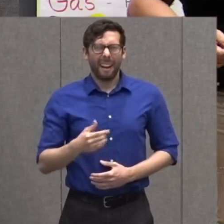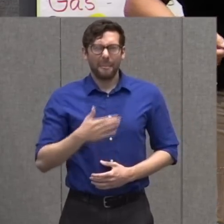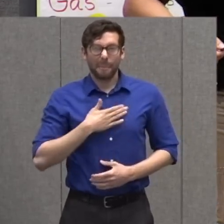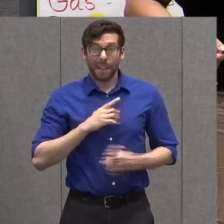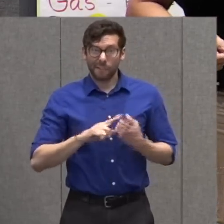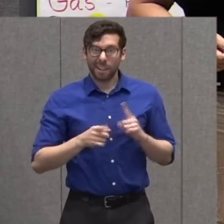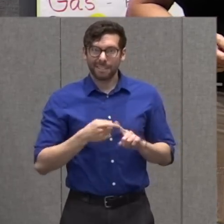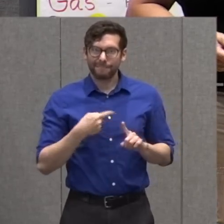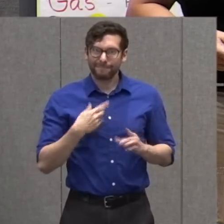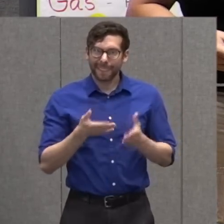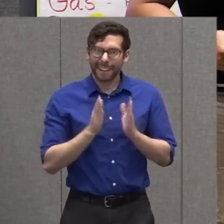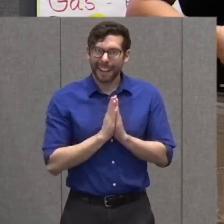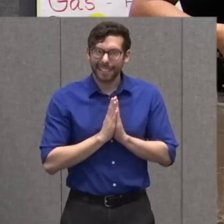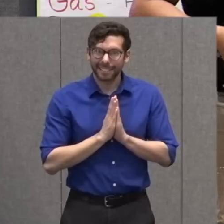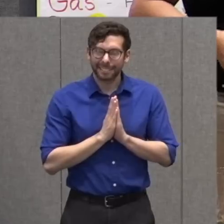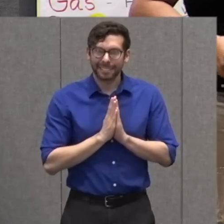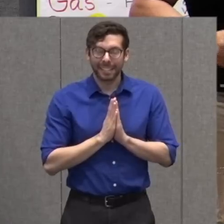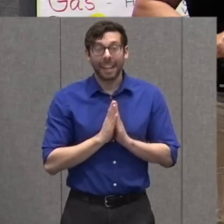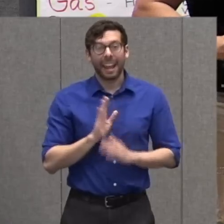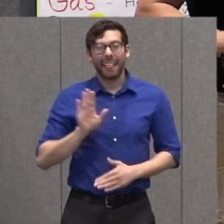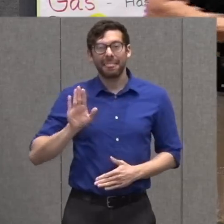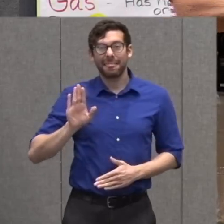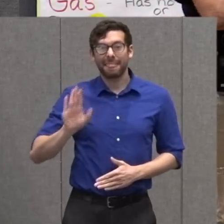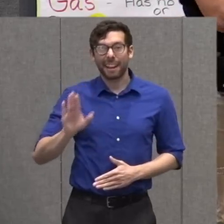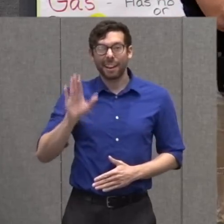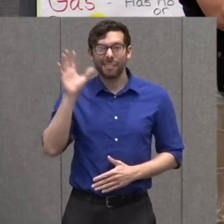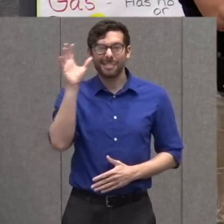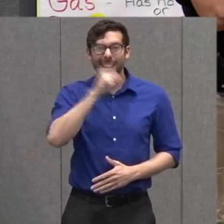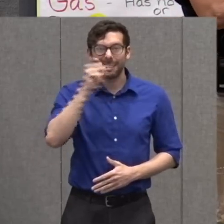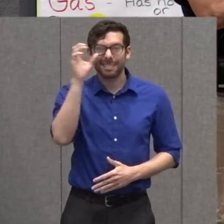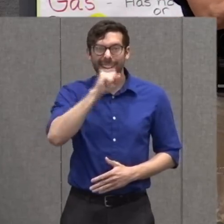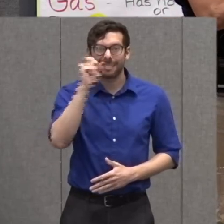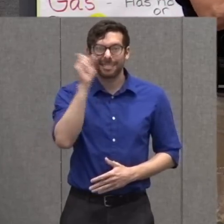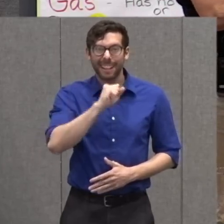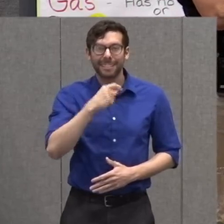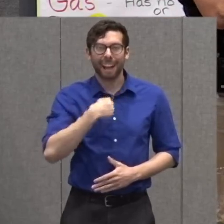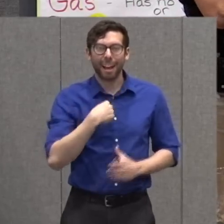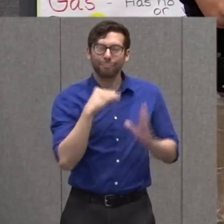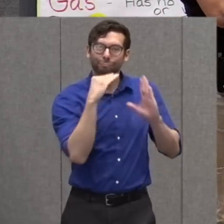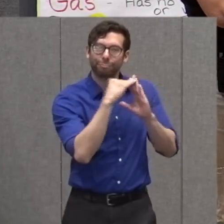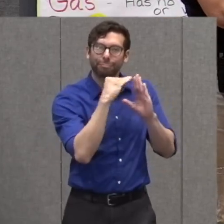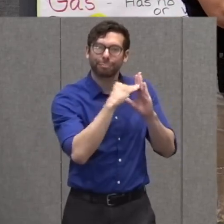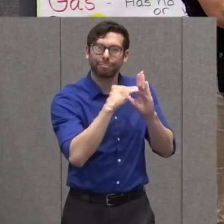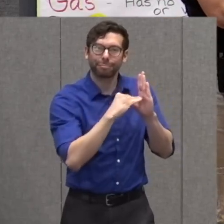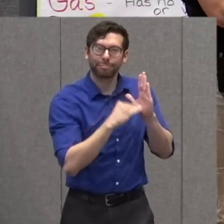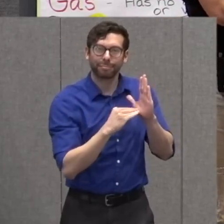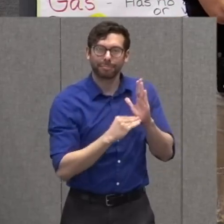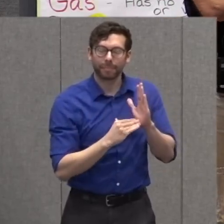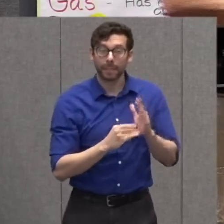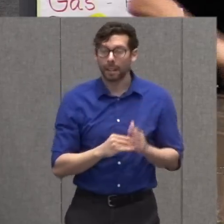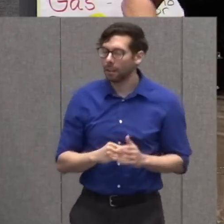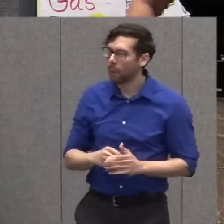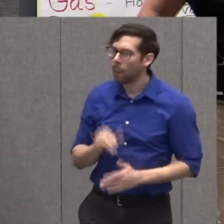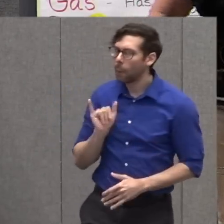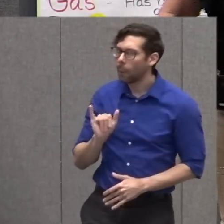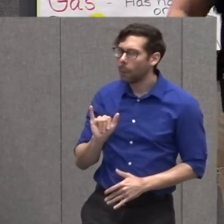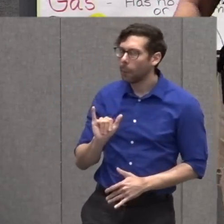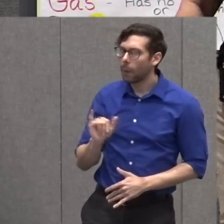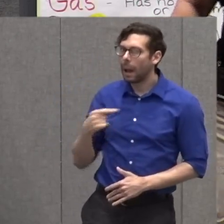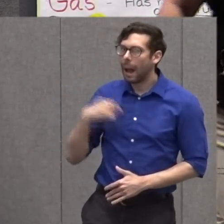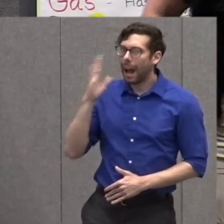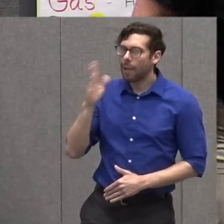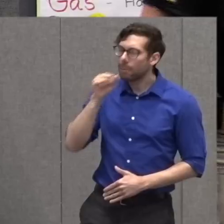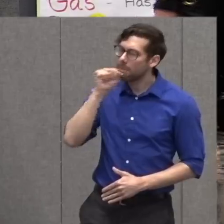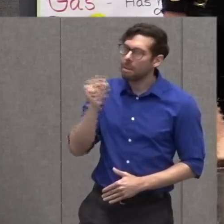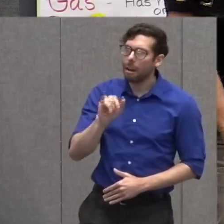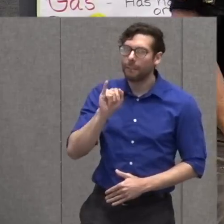their guesses to the graph. Well, What do you think? I would love it if they would explode, but I don't think that's going to happen. So I'm